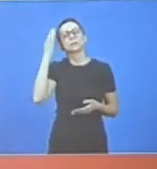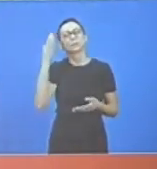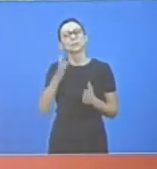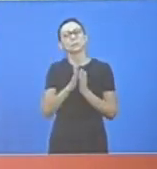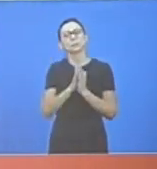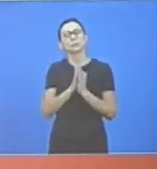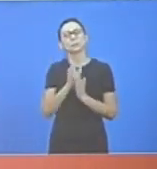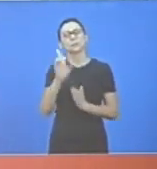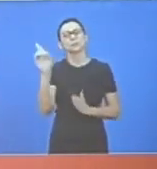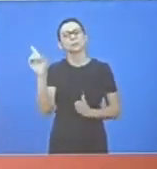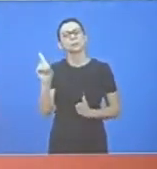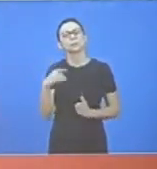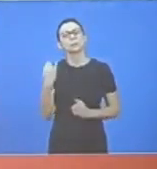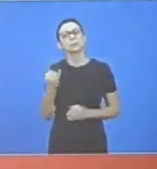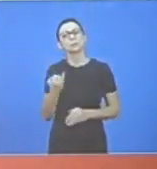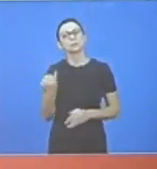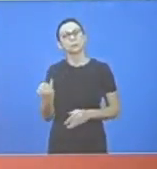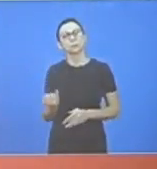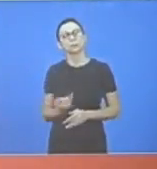in that direction.